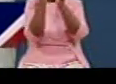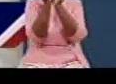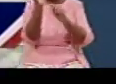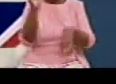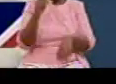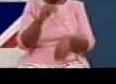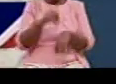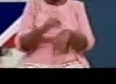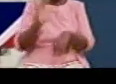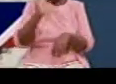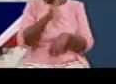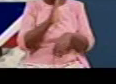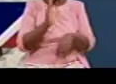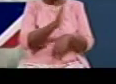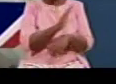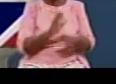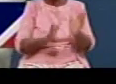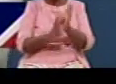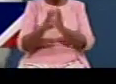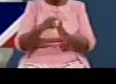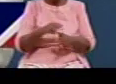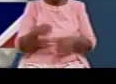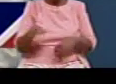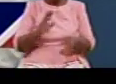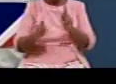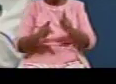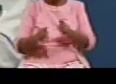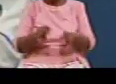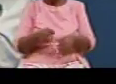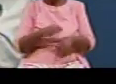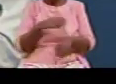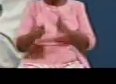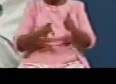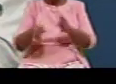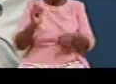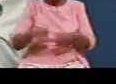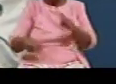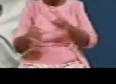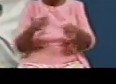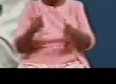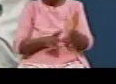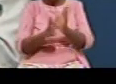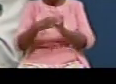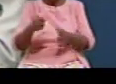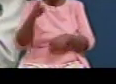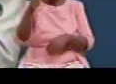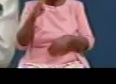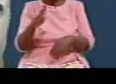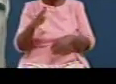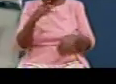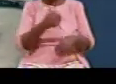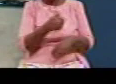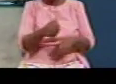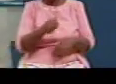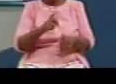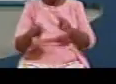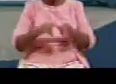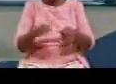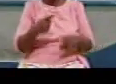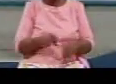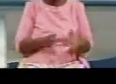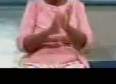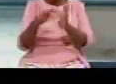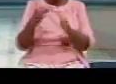of God. They cannot do even their own will. They have to do the will of the devil, the will of Satan. He has